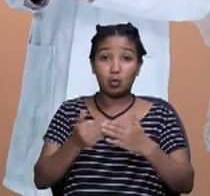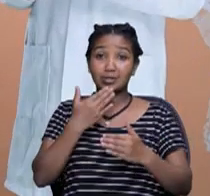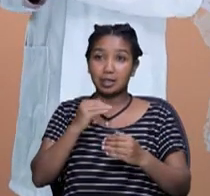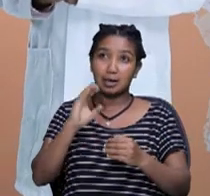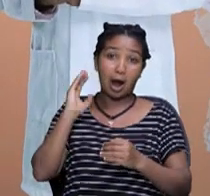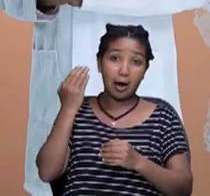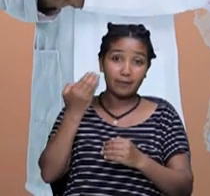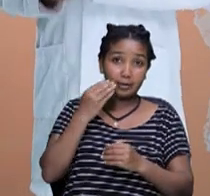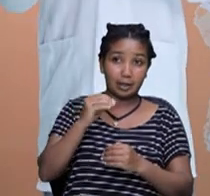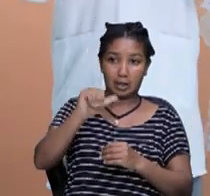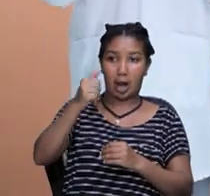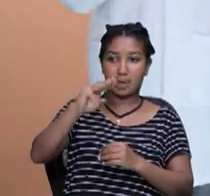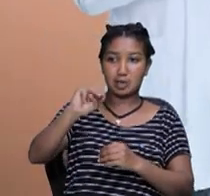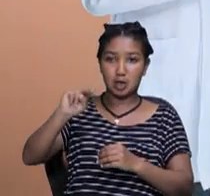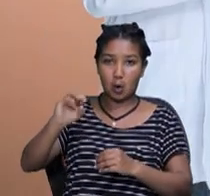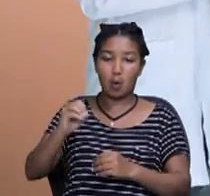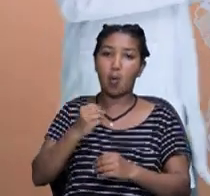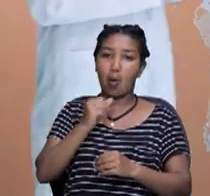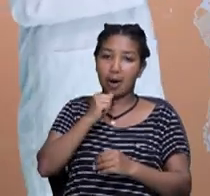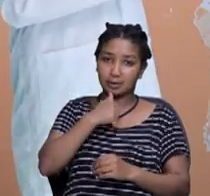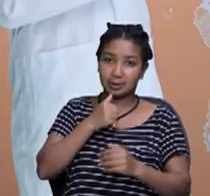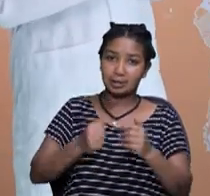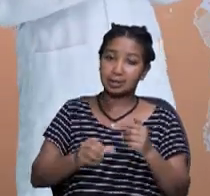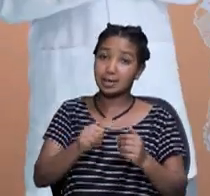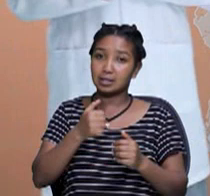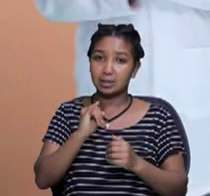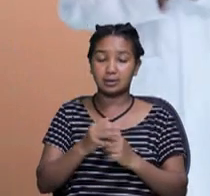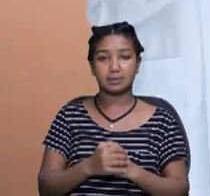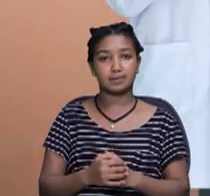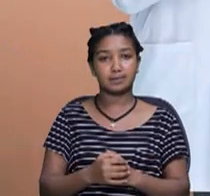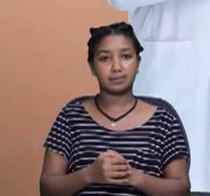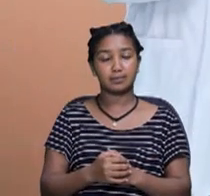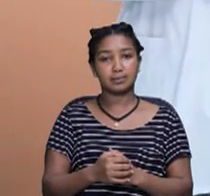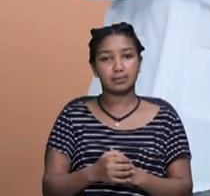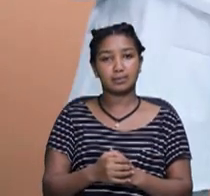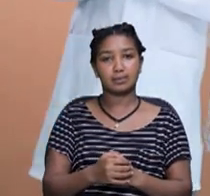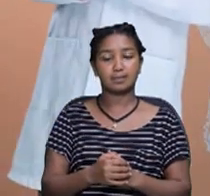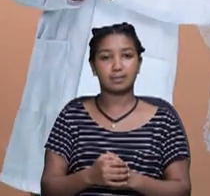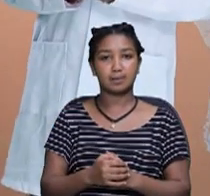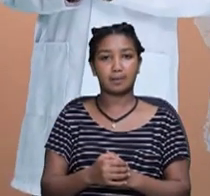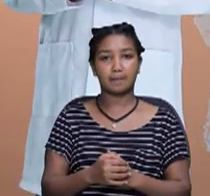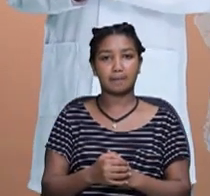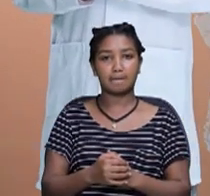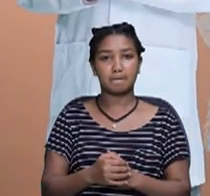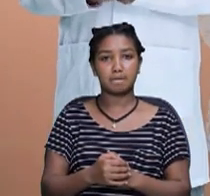fat and amino acid. The other hormones secreted by pancreatic isolates of endocrine gland of pancreas